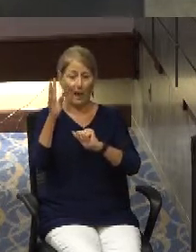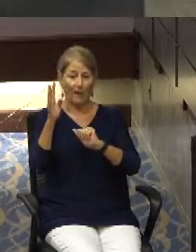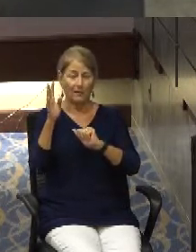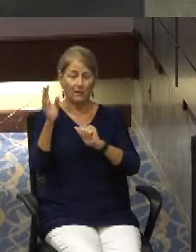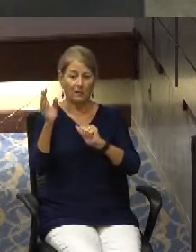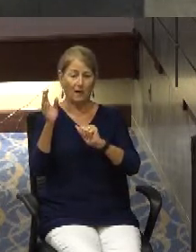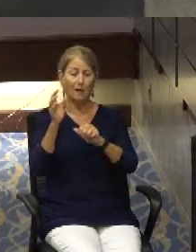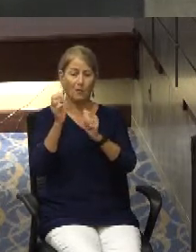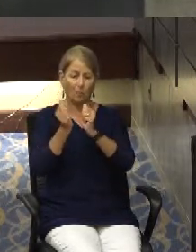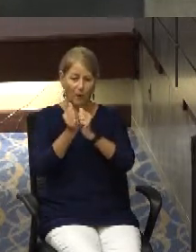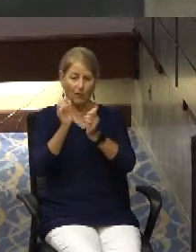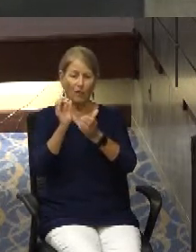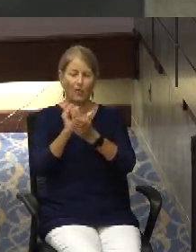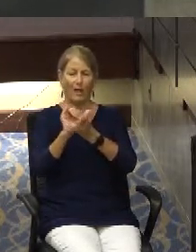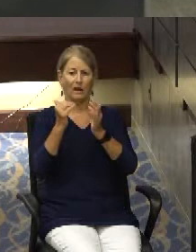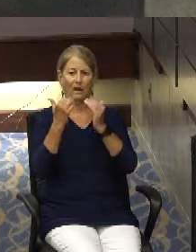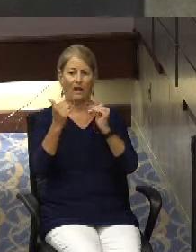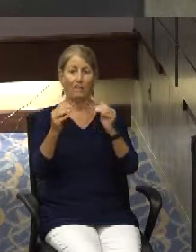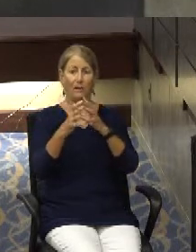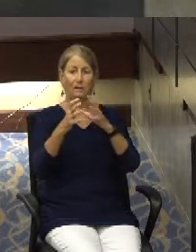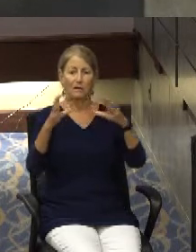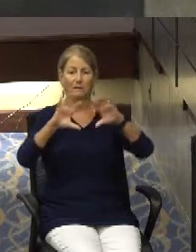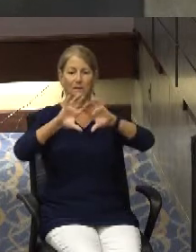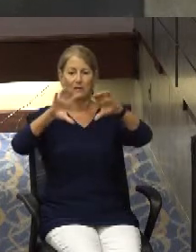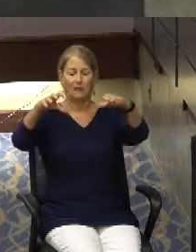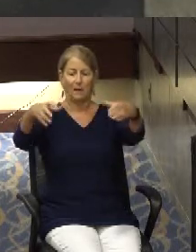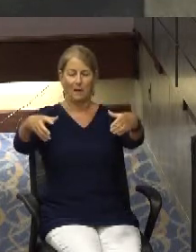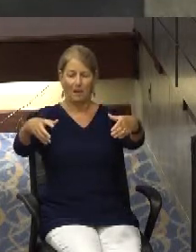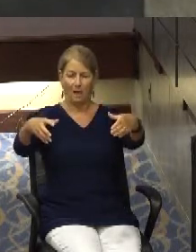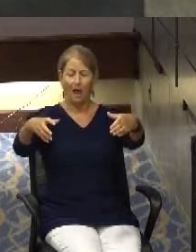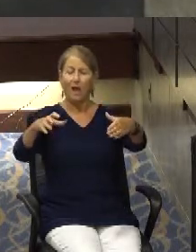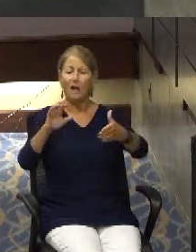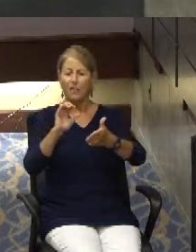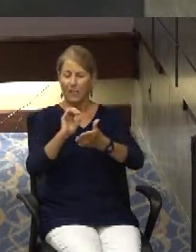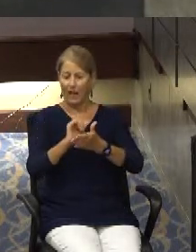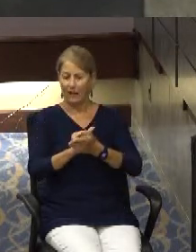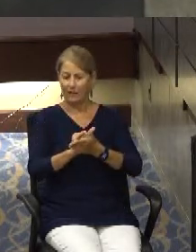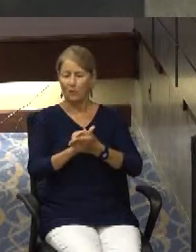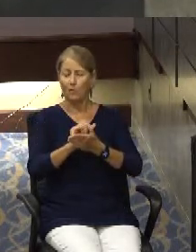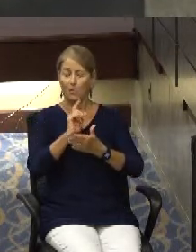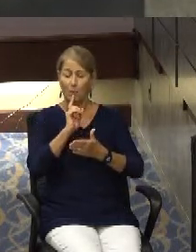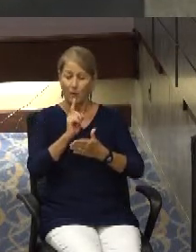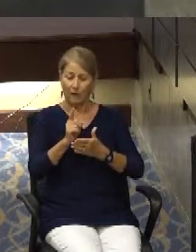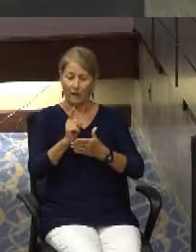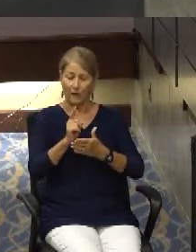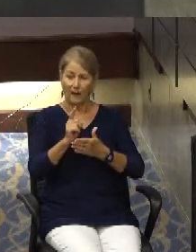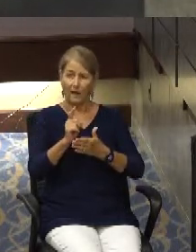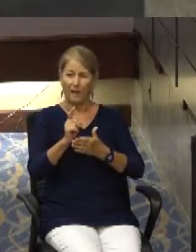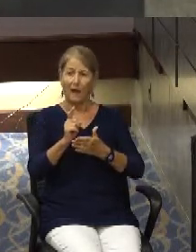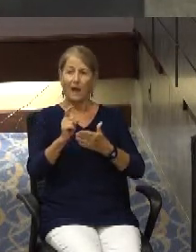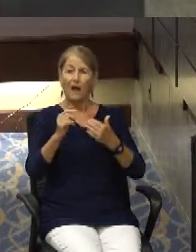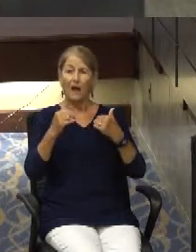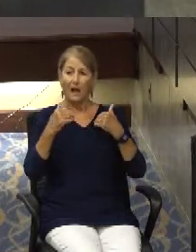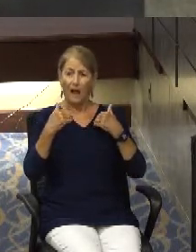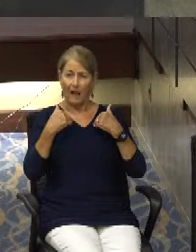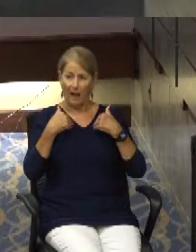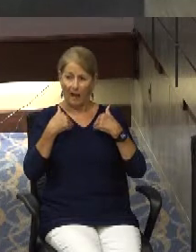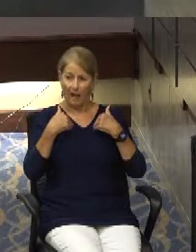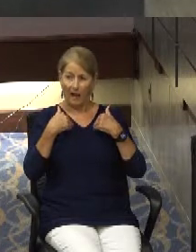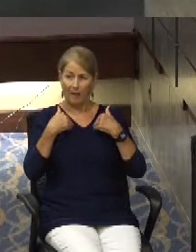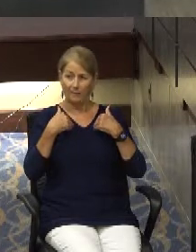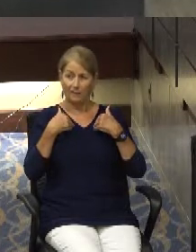And with that level of density and that quantity of acreage really has a greater wake and